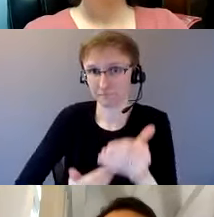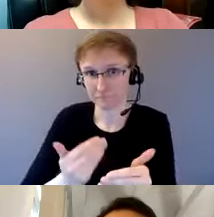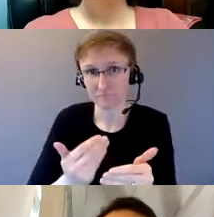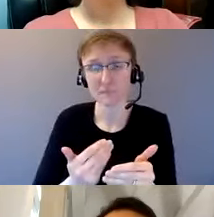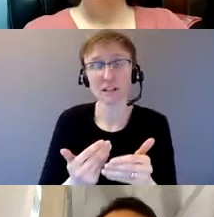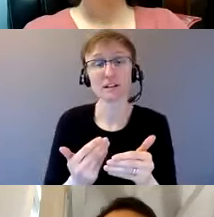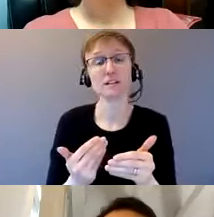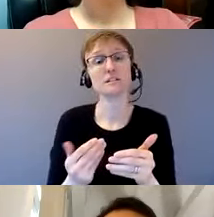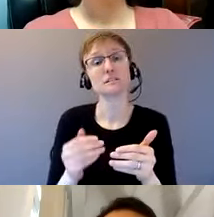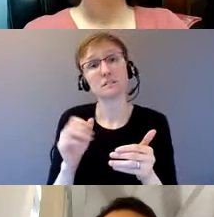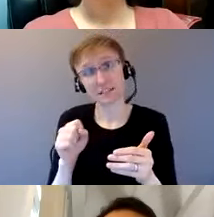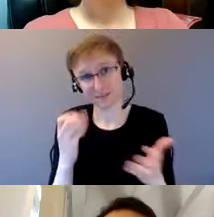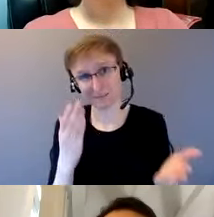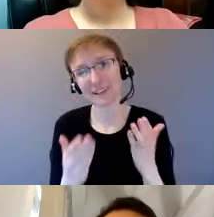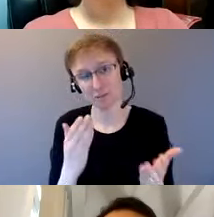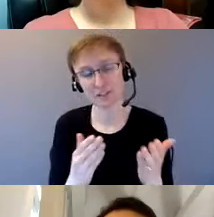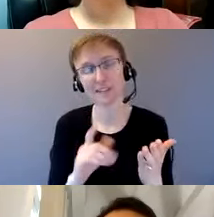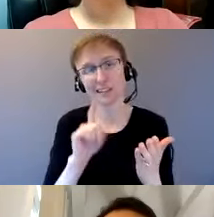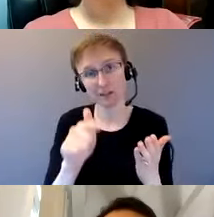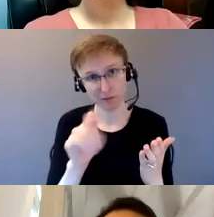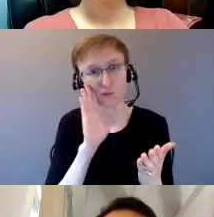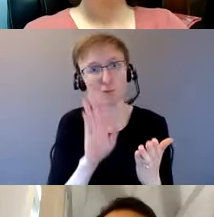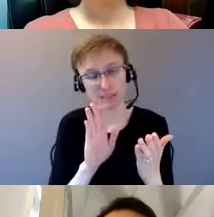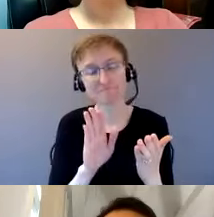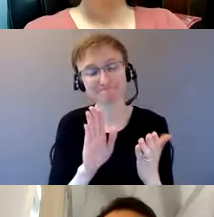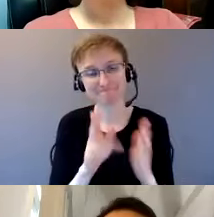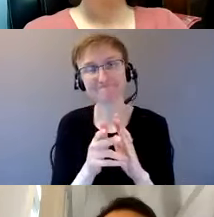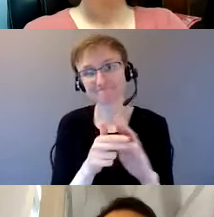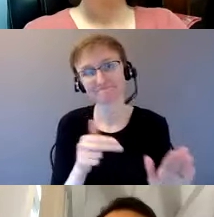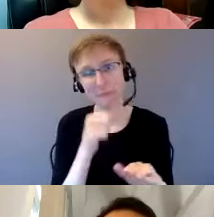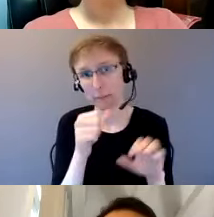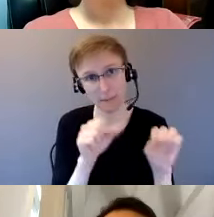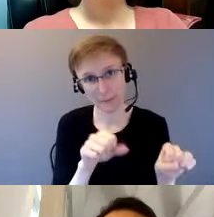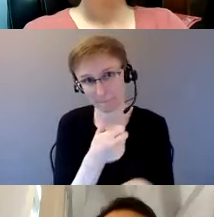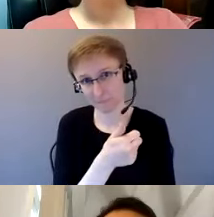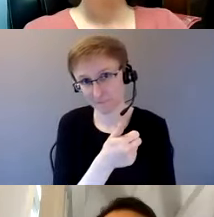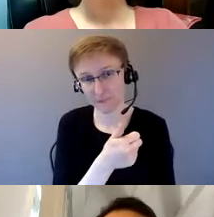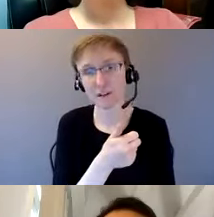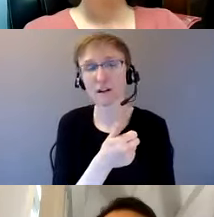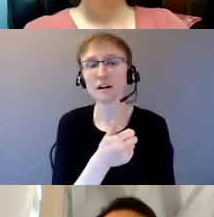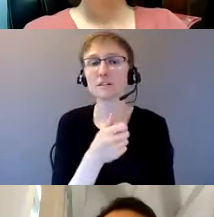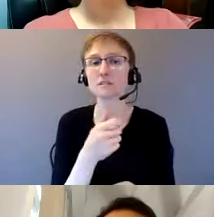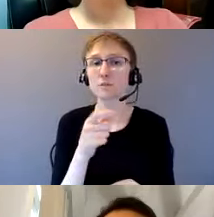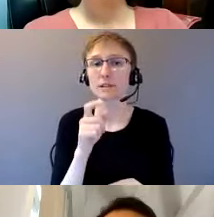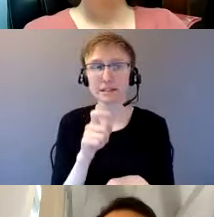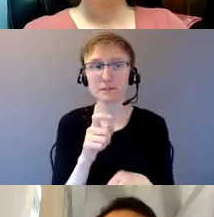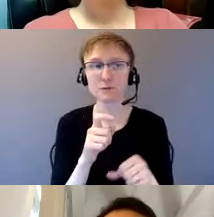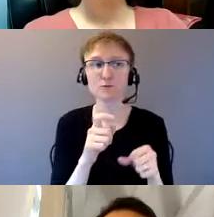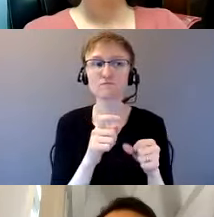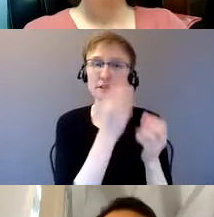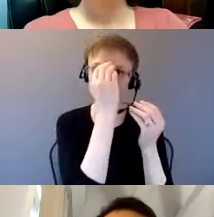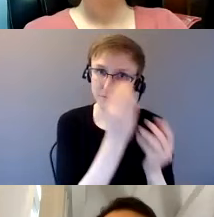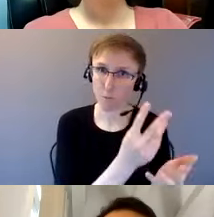found incapable, and then it's trying to work around helping people to make those decisions that they're informed. That